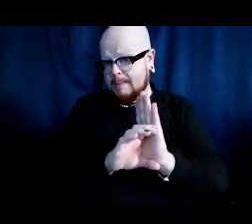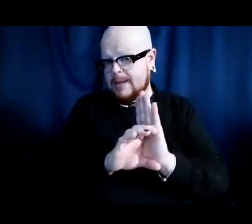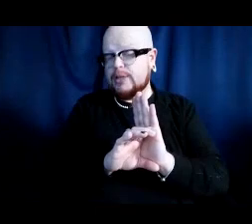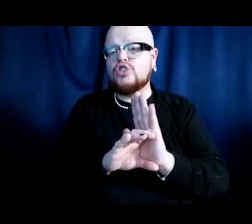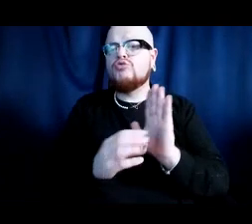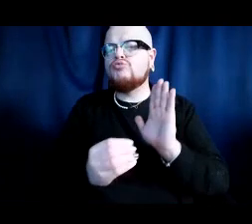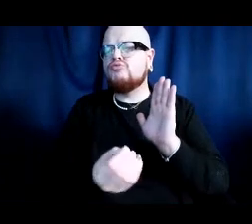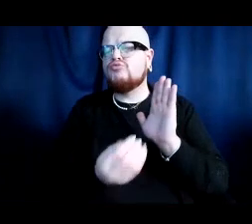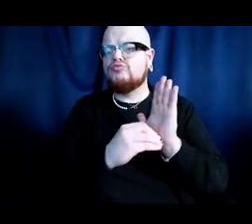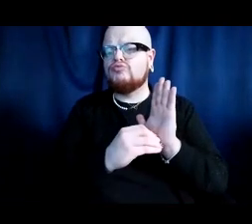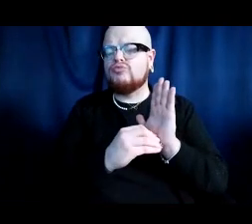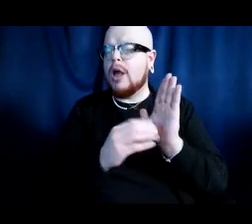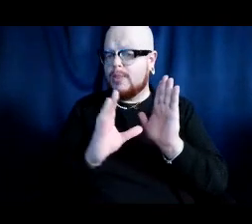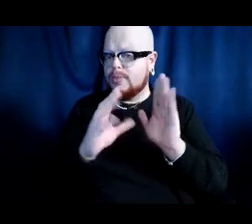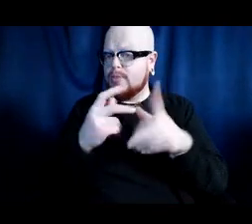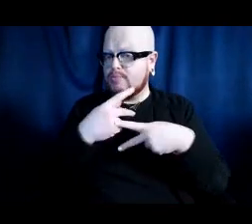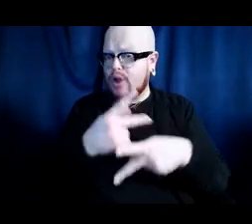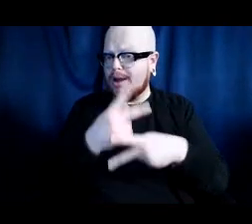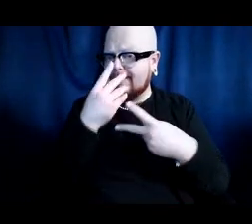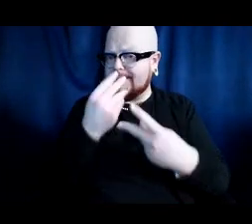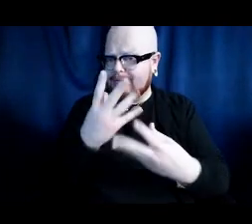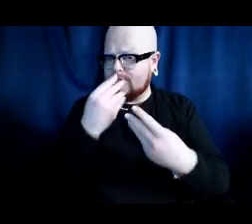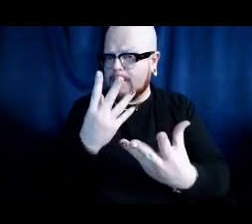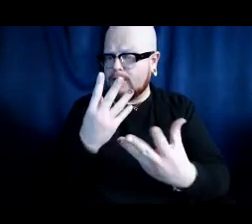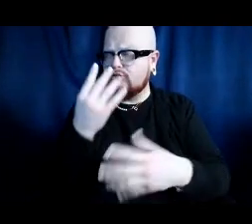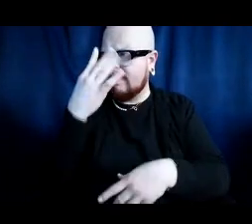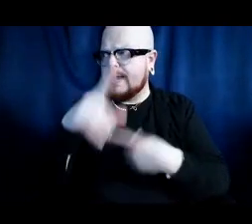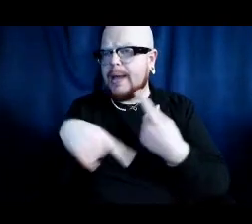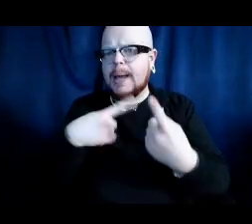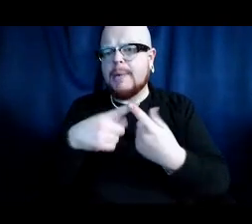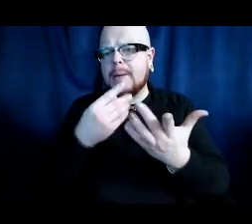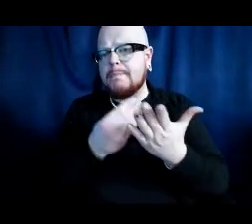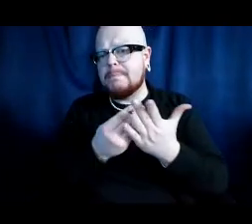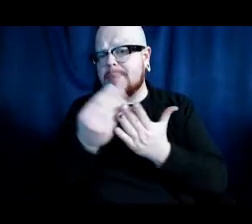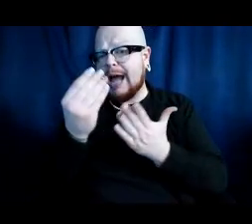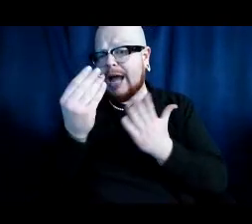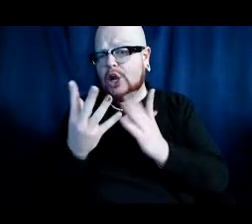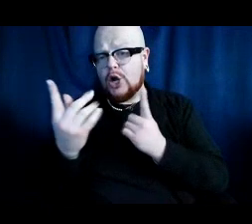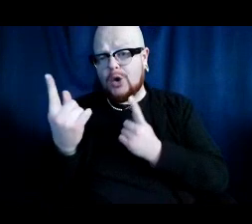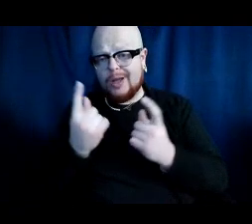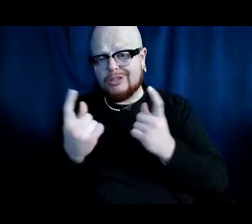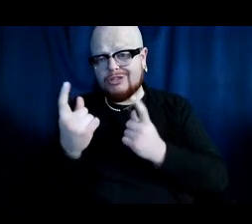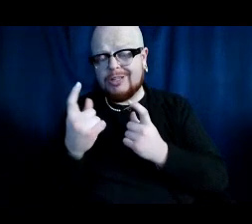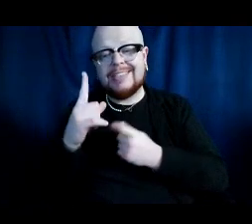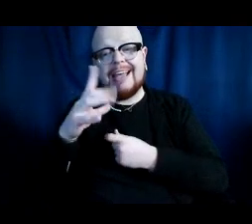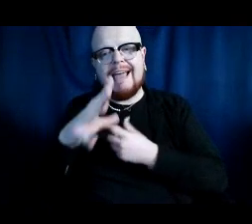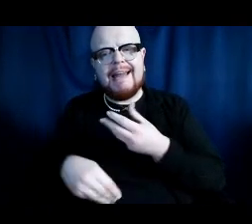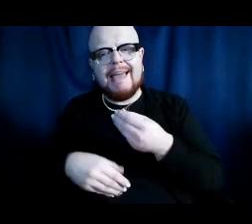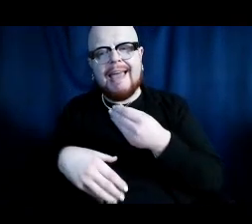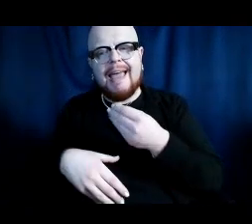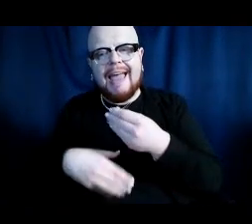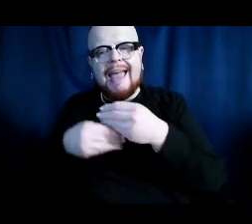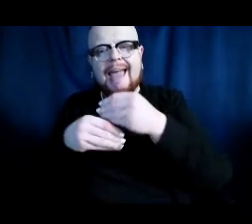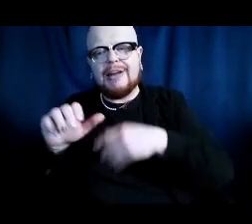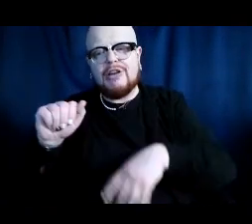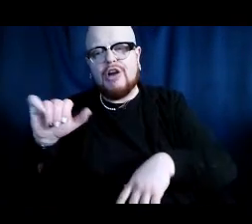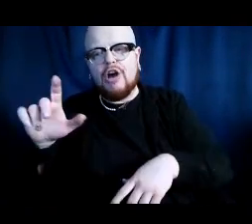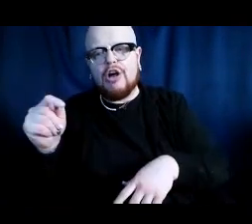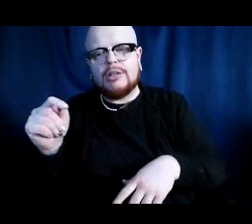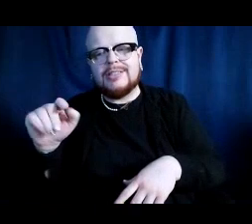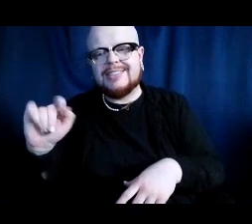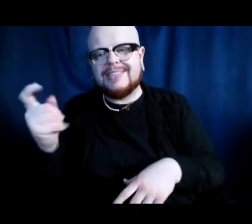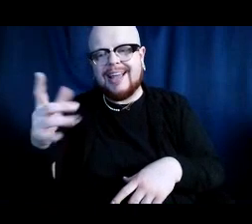information. Consider potential buyer questions and include alt text which answers those questions like the product